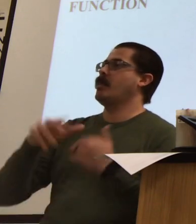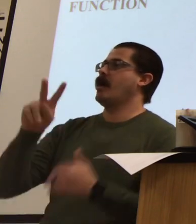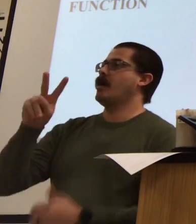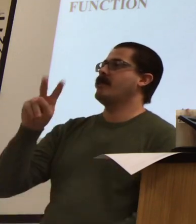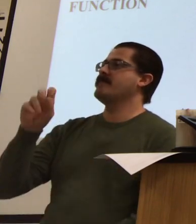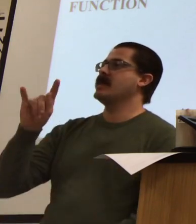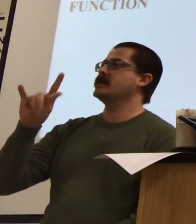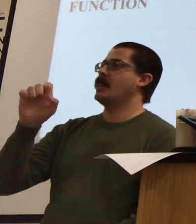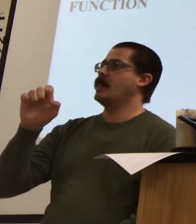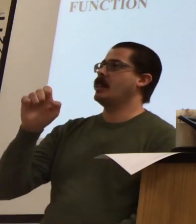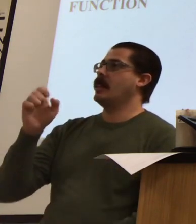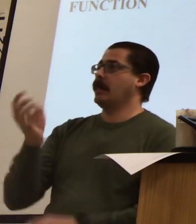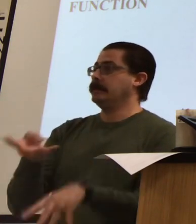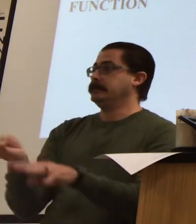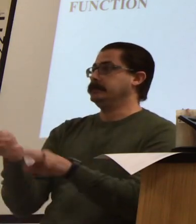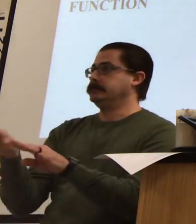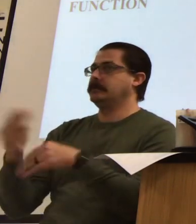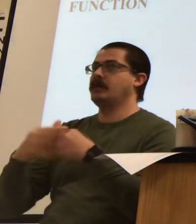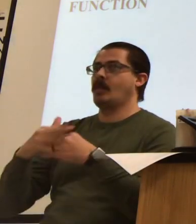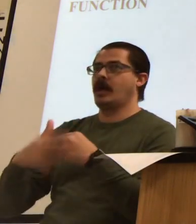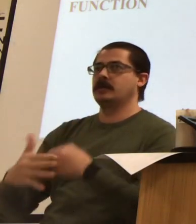blood.